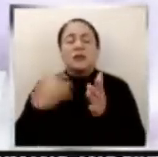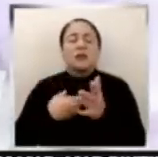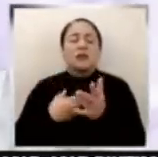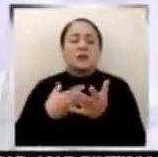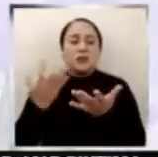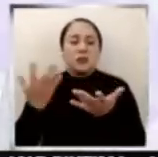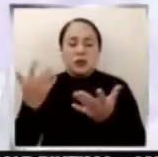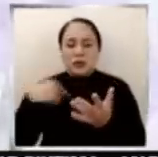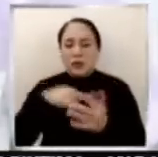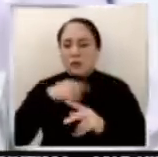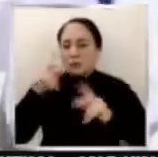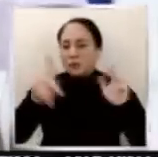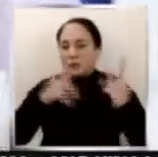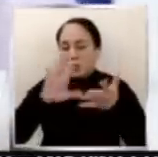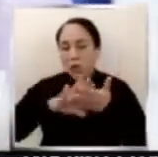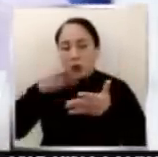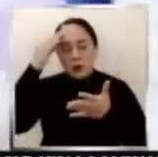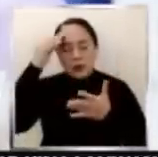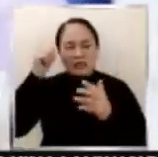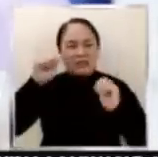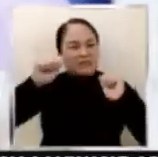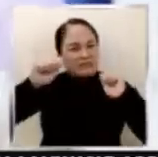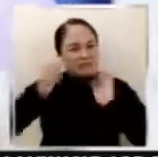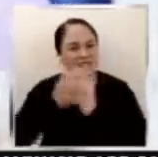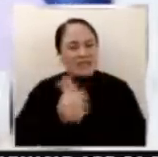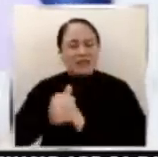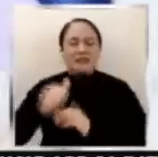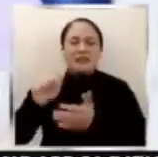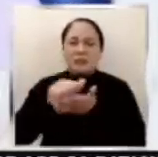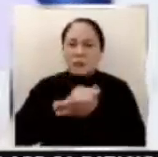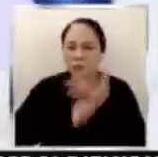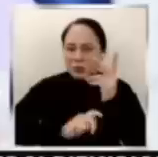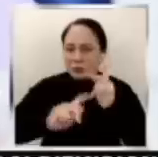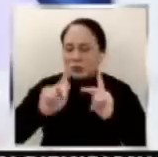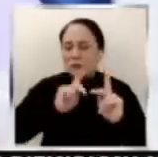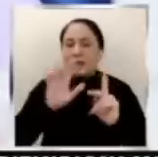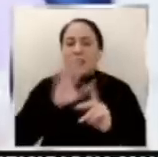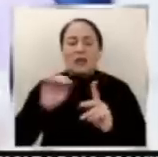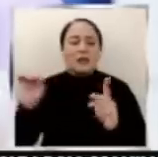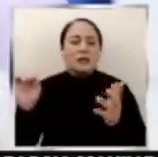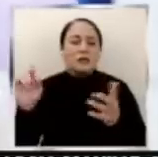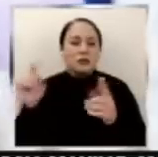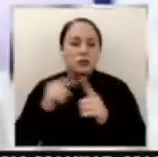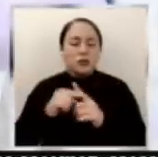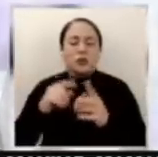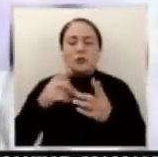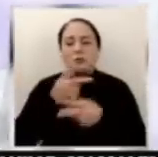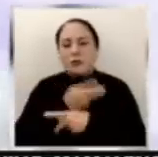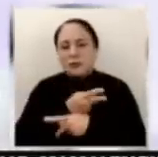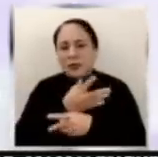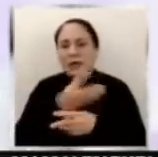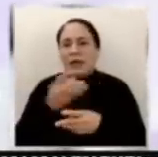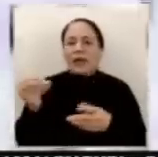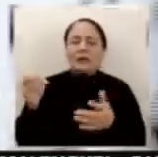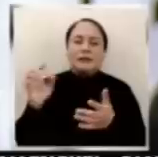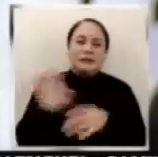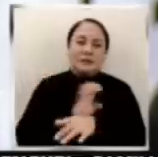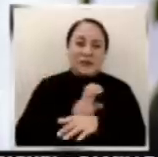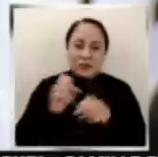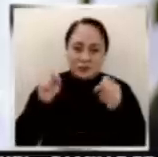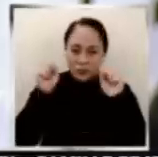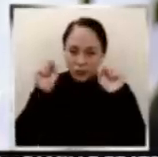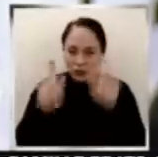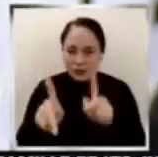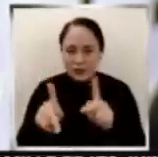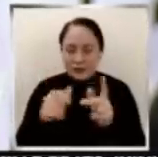people's learning ability, academic performance, all the way to productivity and employment opportunities. And